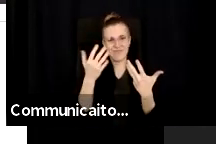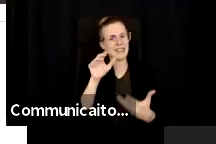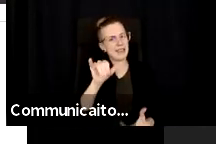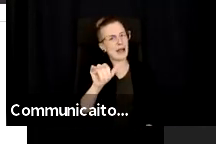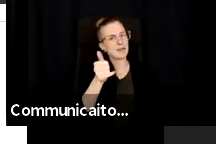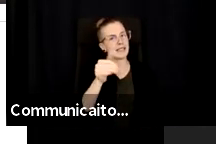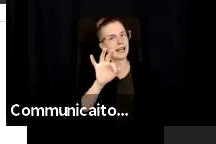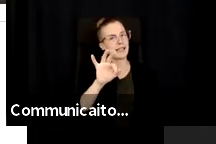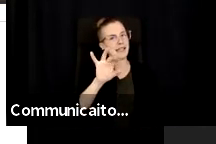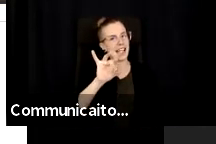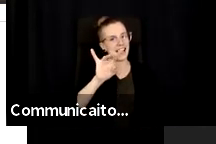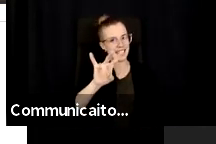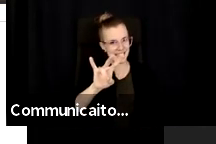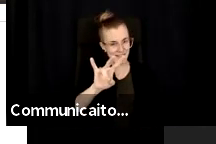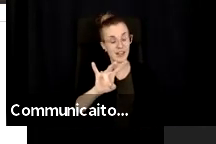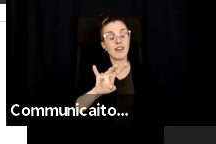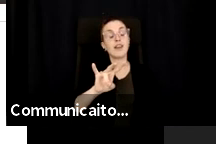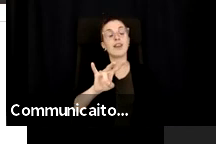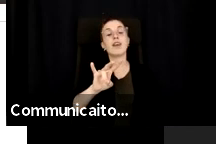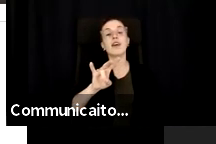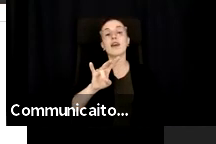87, and in 1990,